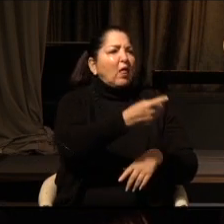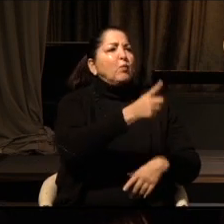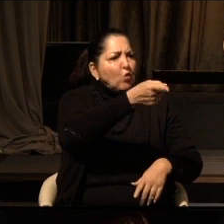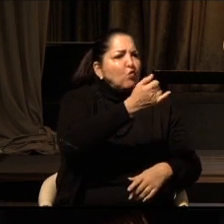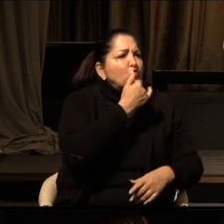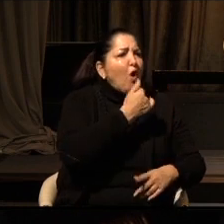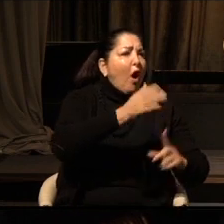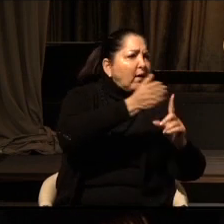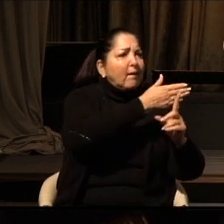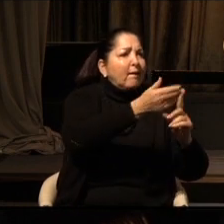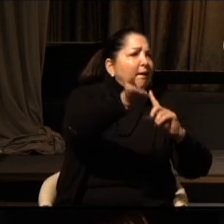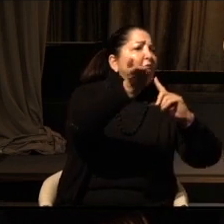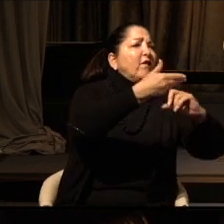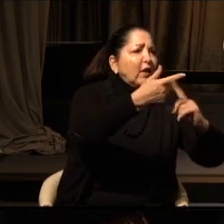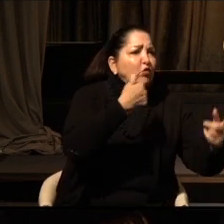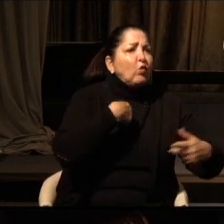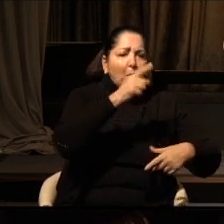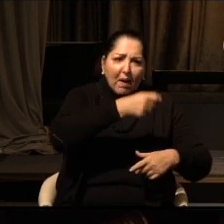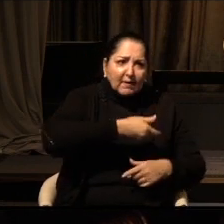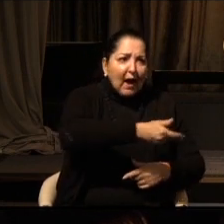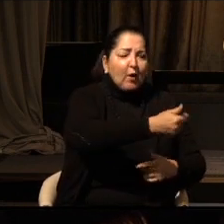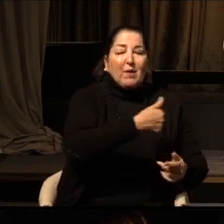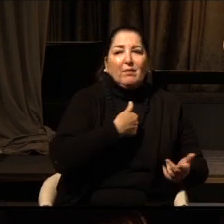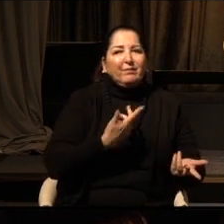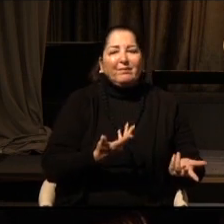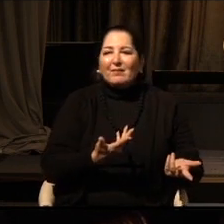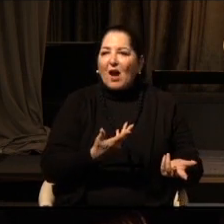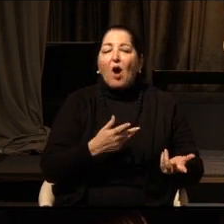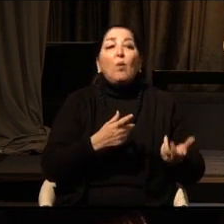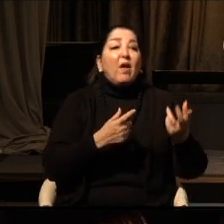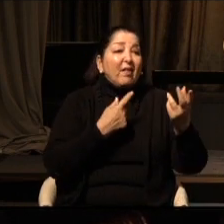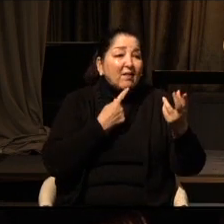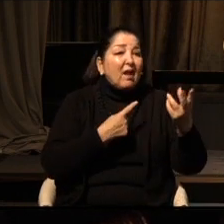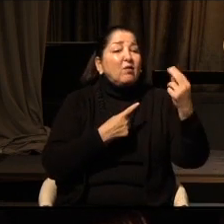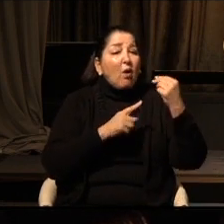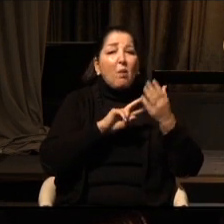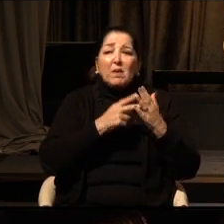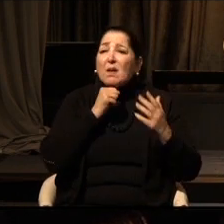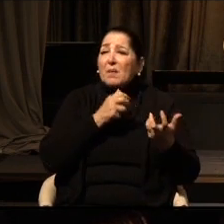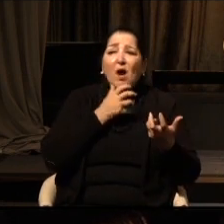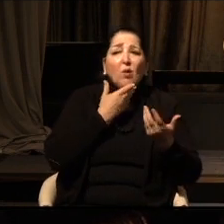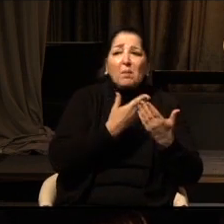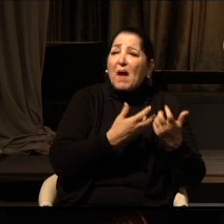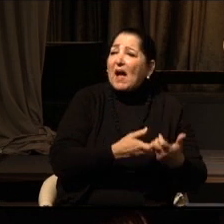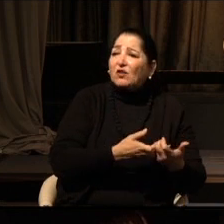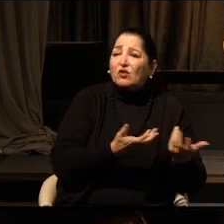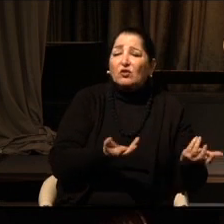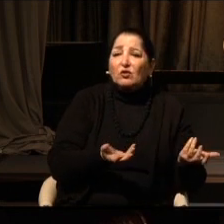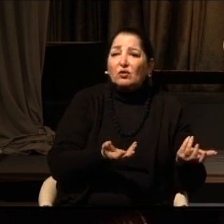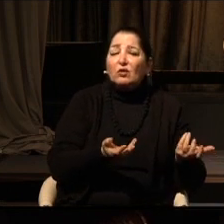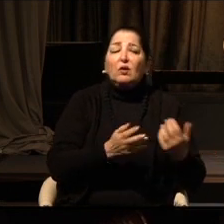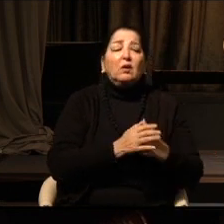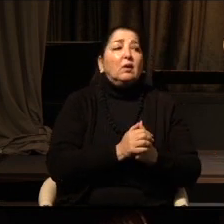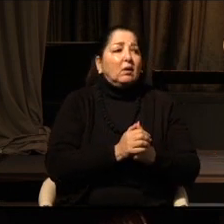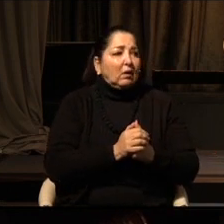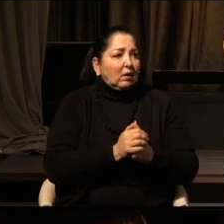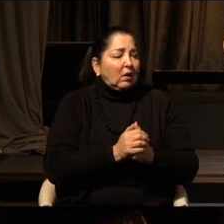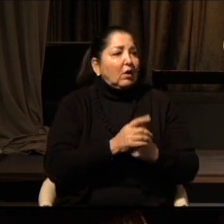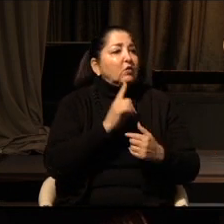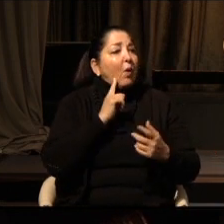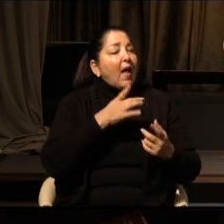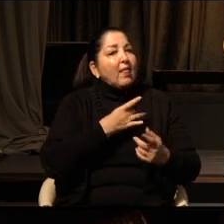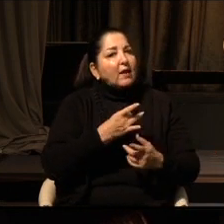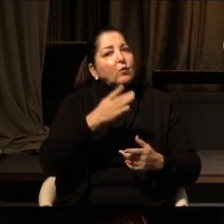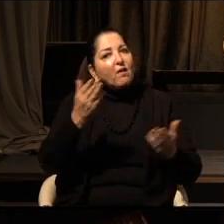as a way to bring that vision to life rather than seeing them as obstacles standing in the way of that vision? I would like to invite you to consider a new system of